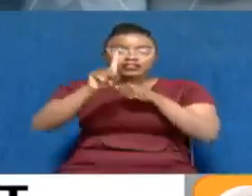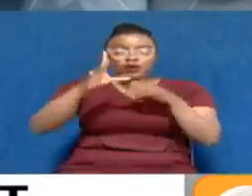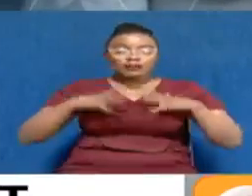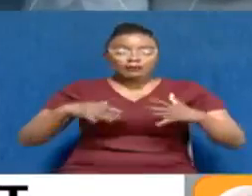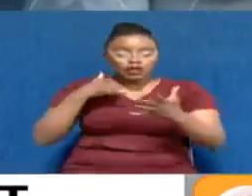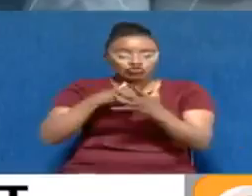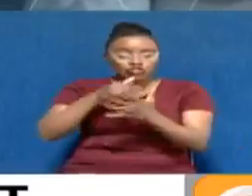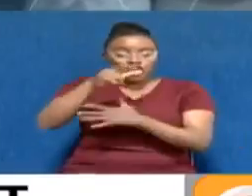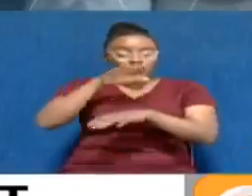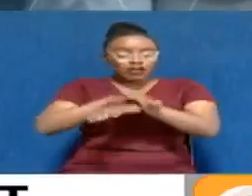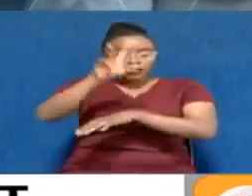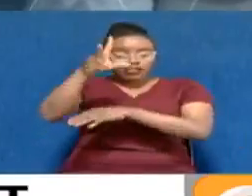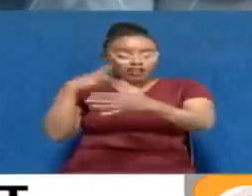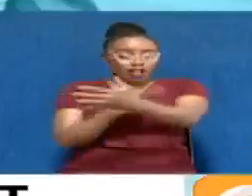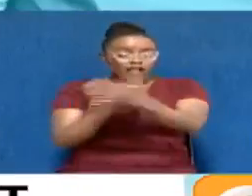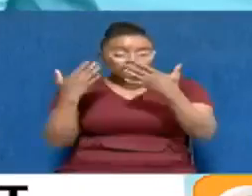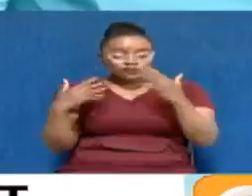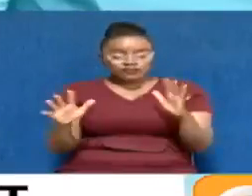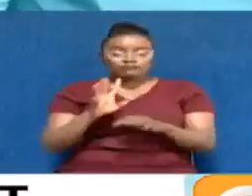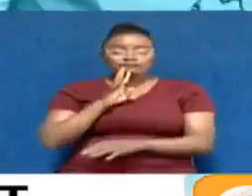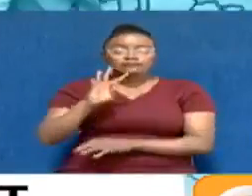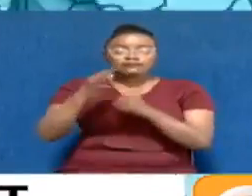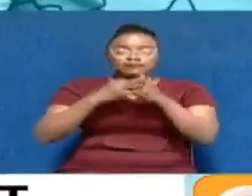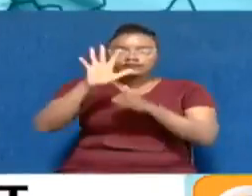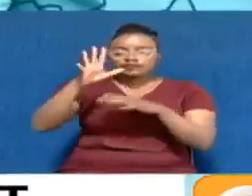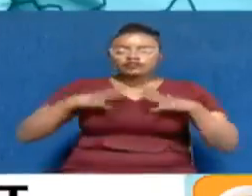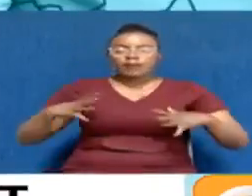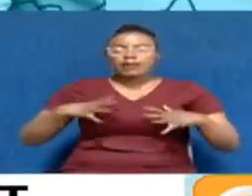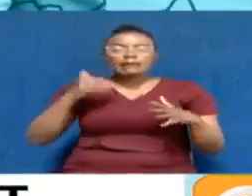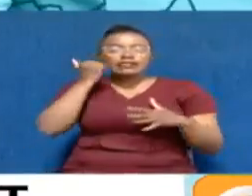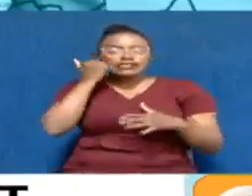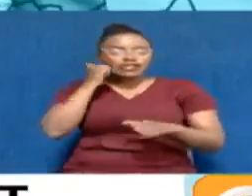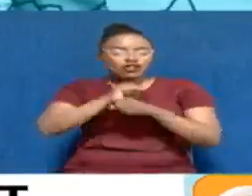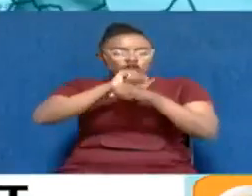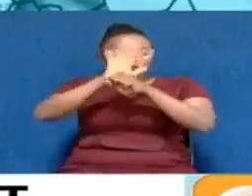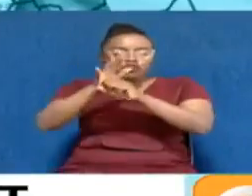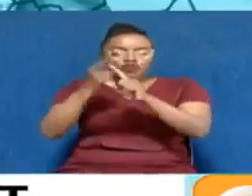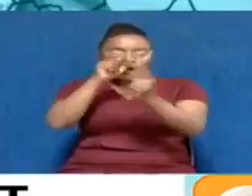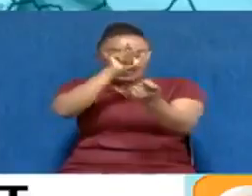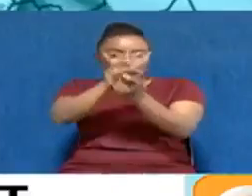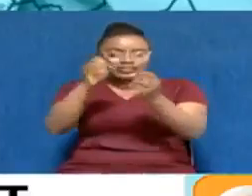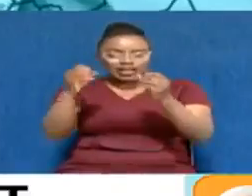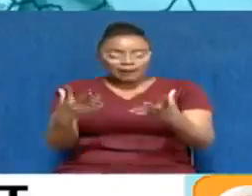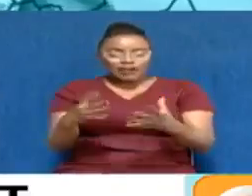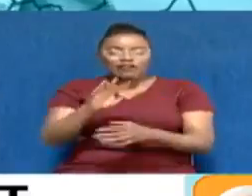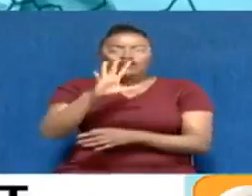164,561 among them having received the second dose. 485 new infections were recorded out of a sample size